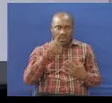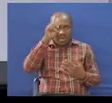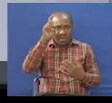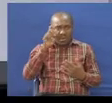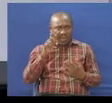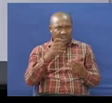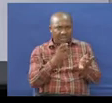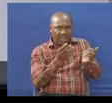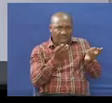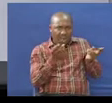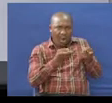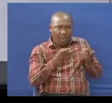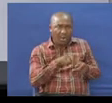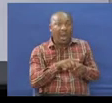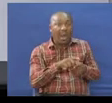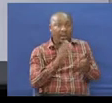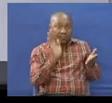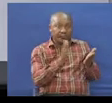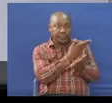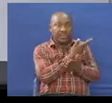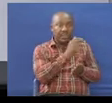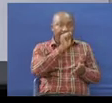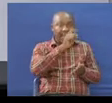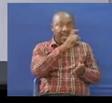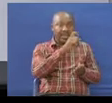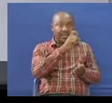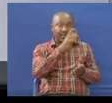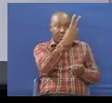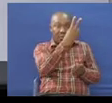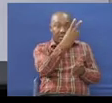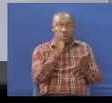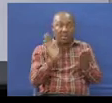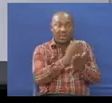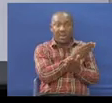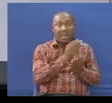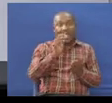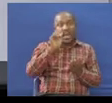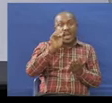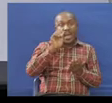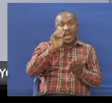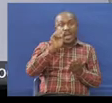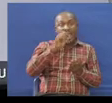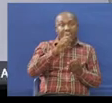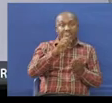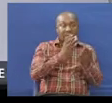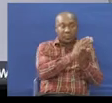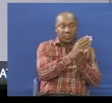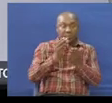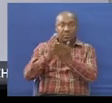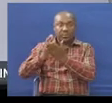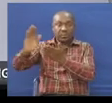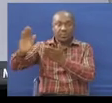x and x. Take x out. We are factorizing it now. If I take x out here, what will I remain